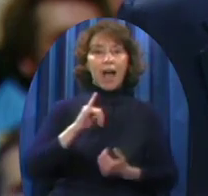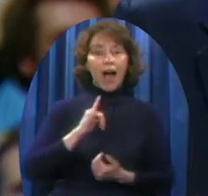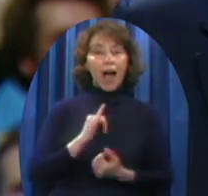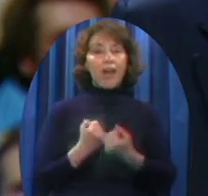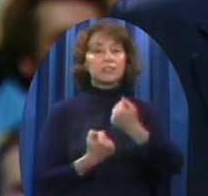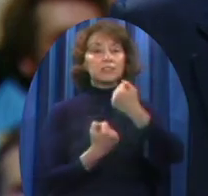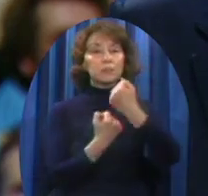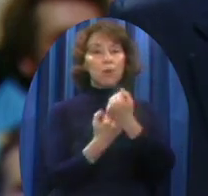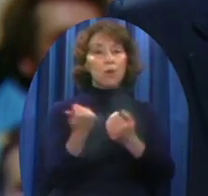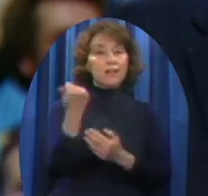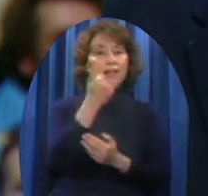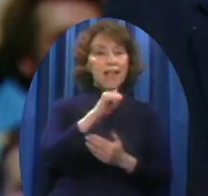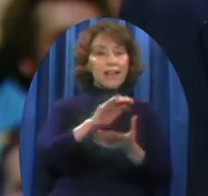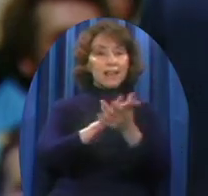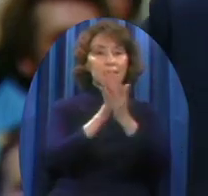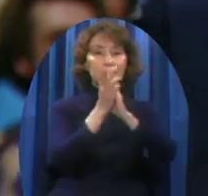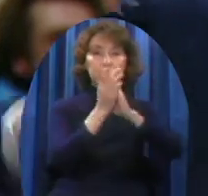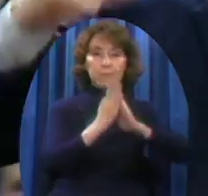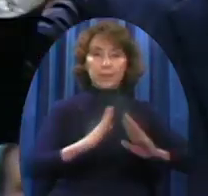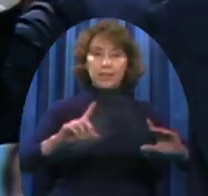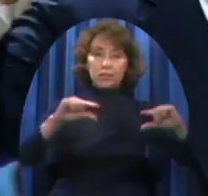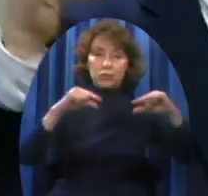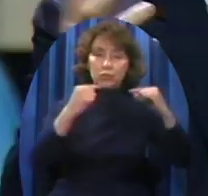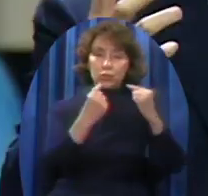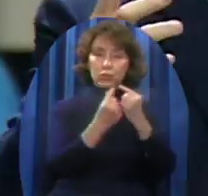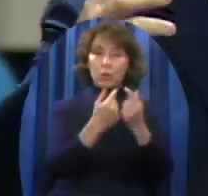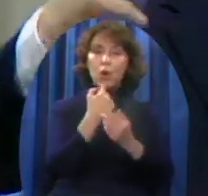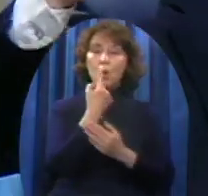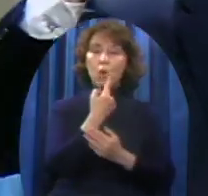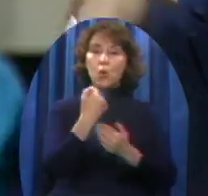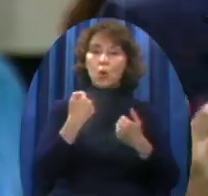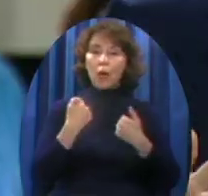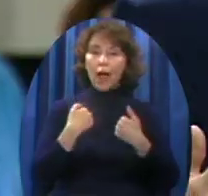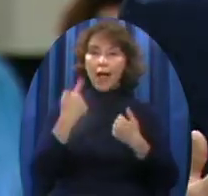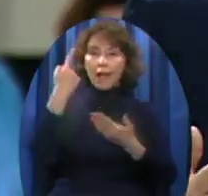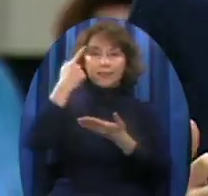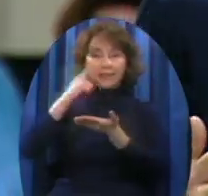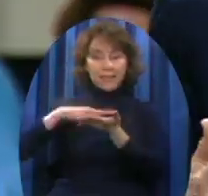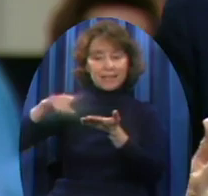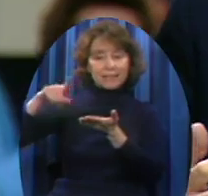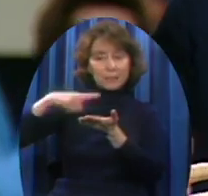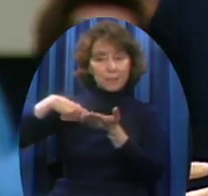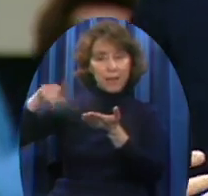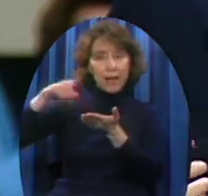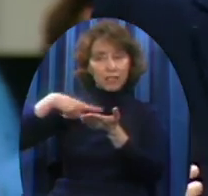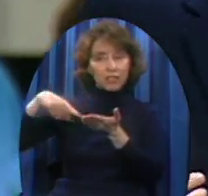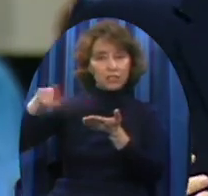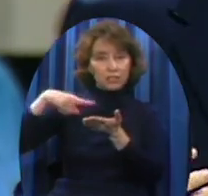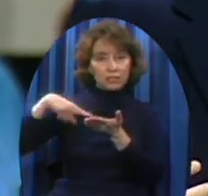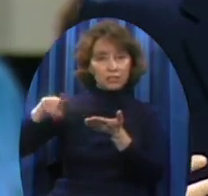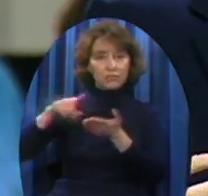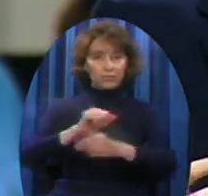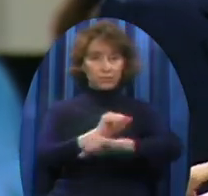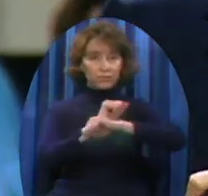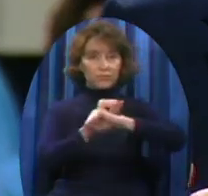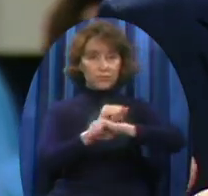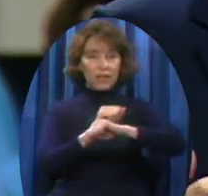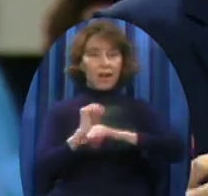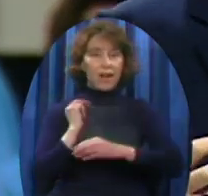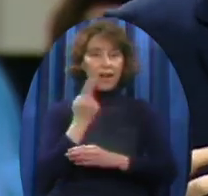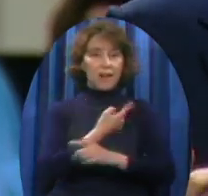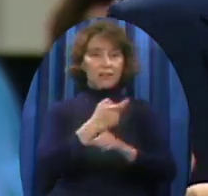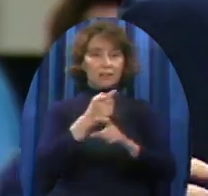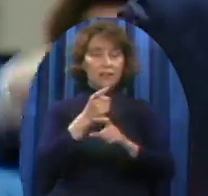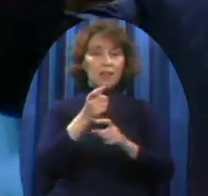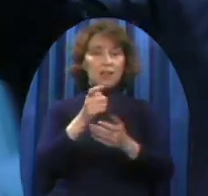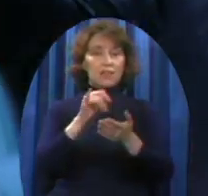peace movement that has inspection and safeguards, and so we can absolutely be sure that